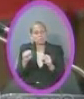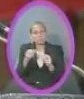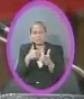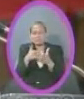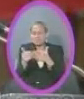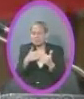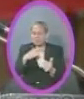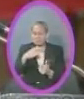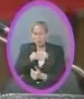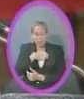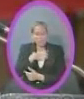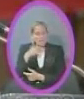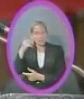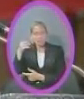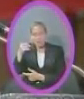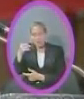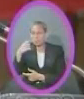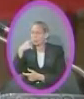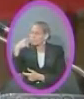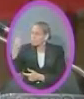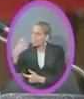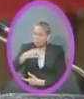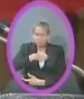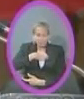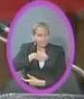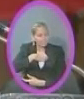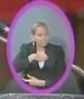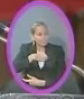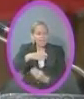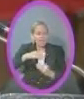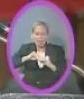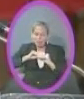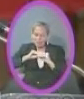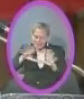our complaining and despite our objections. I think I'm clear